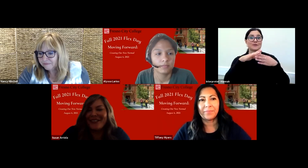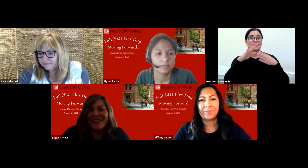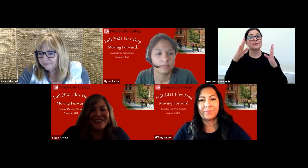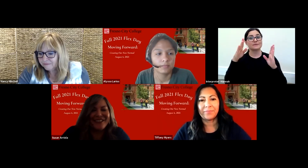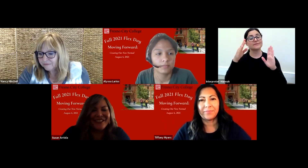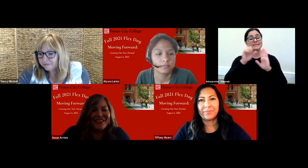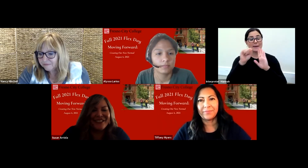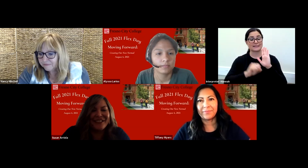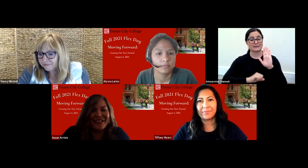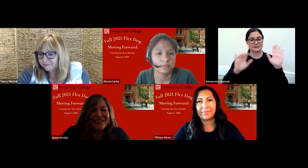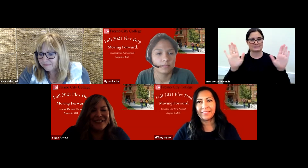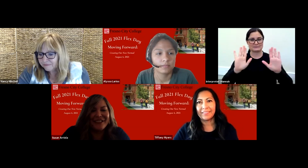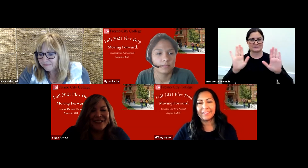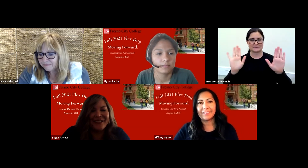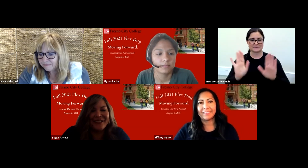semester.